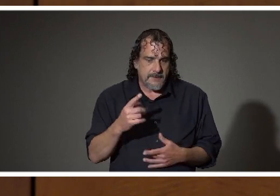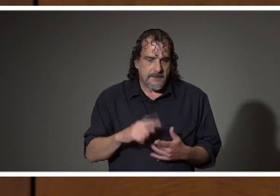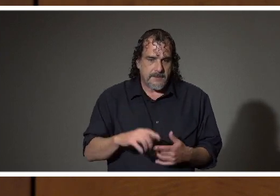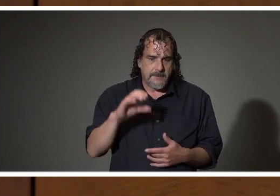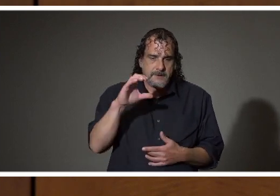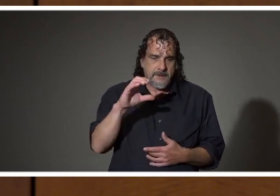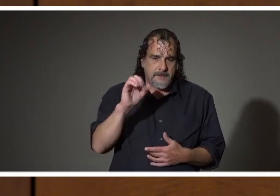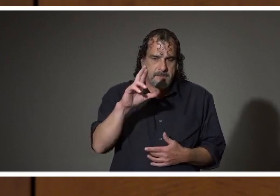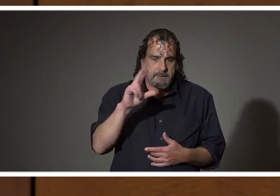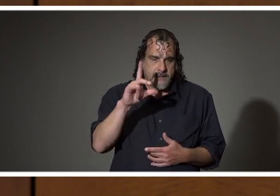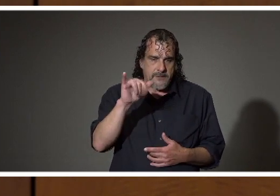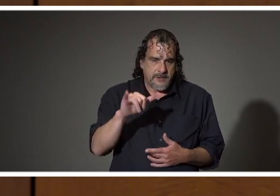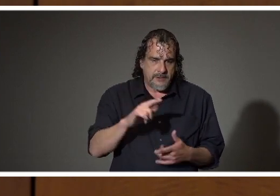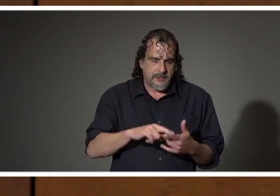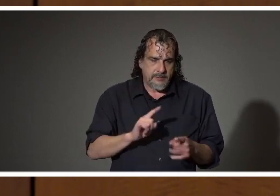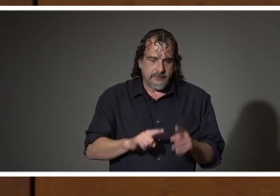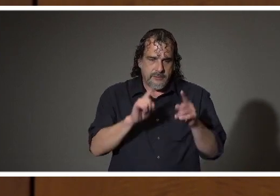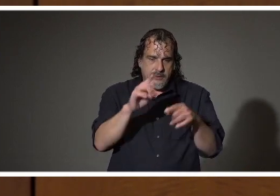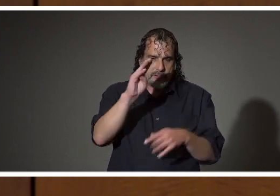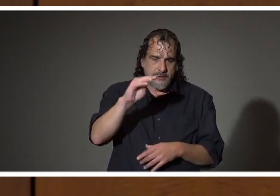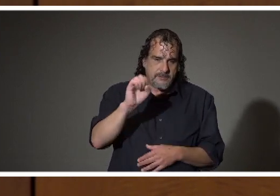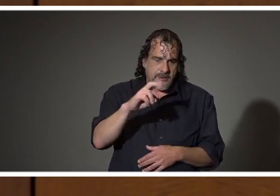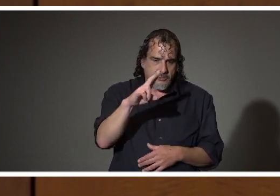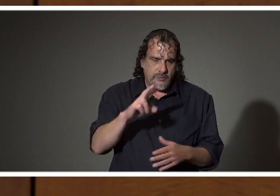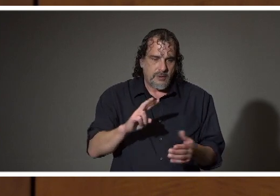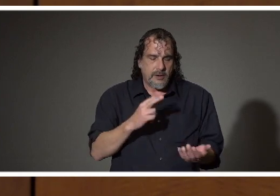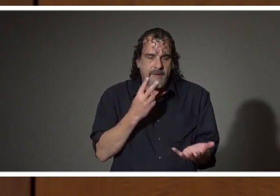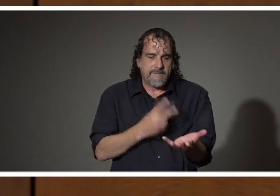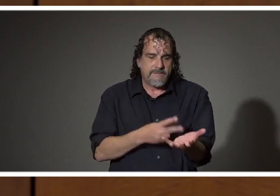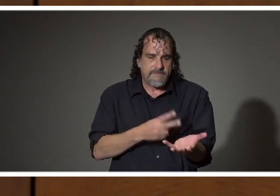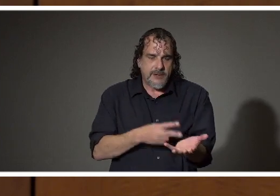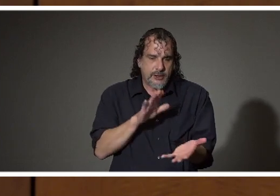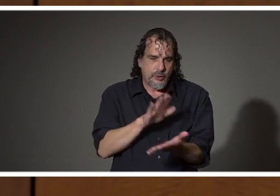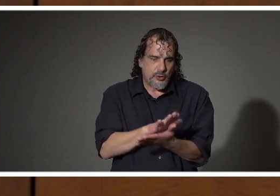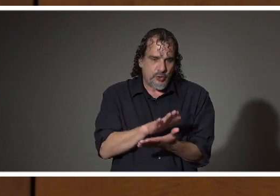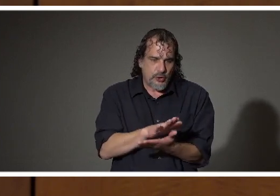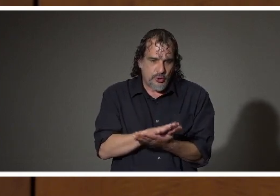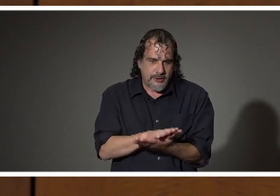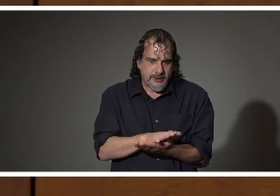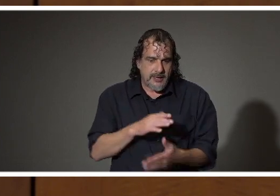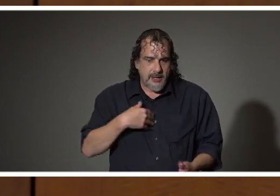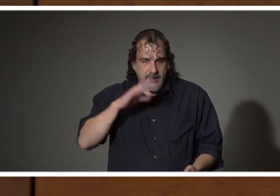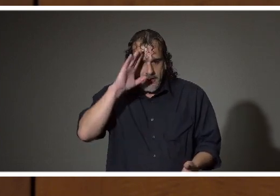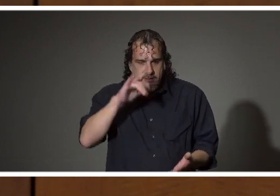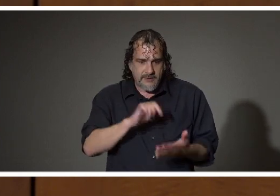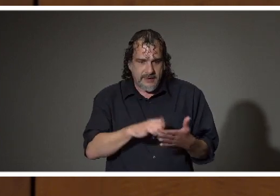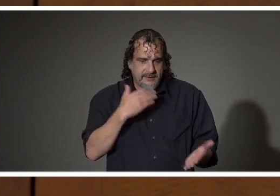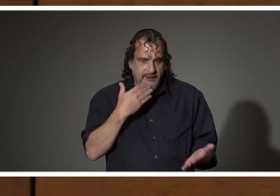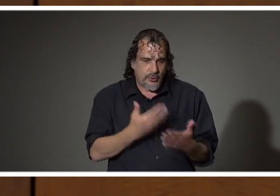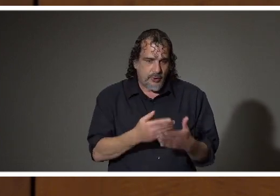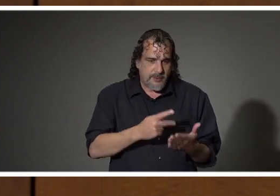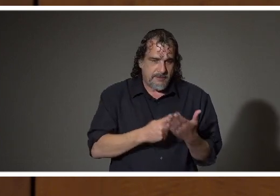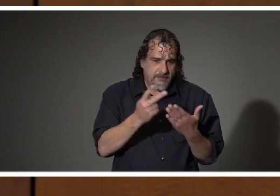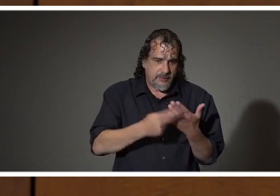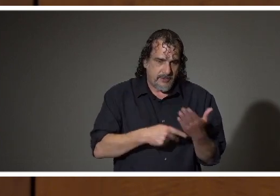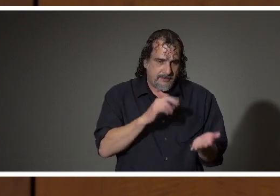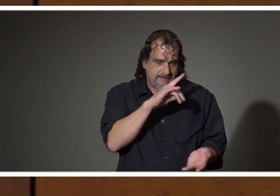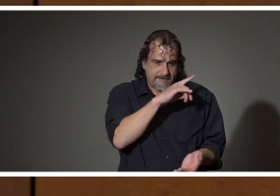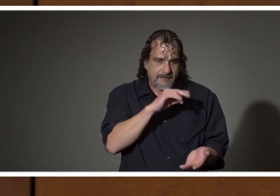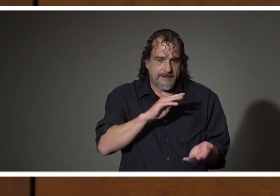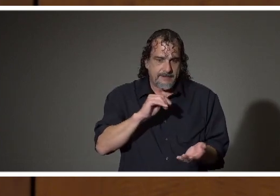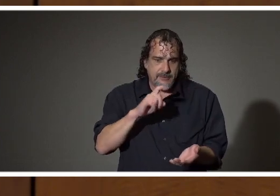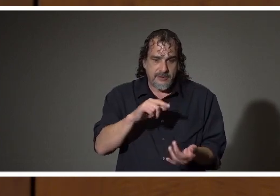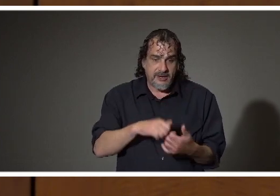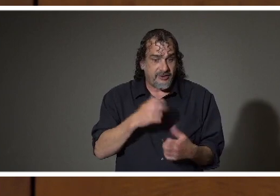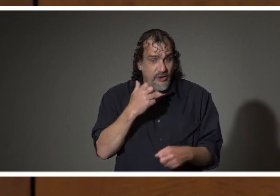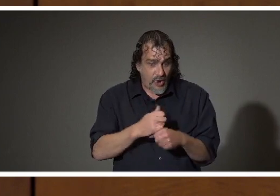wants to attend Mississippi State's veterinary program when she gets older. I know that is a great program up there in Starkville, and it's very hard to